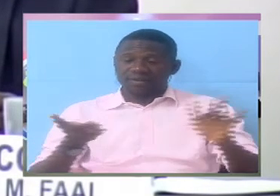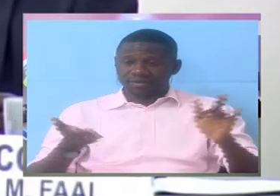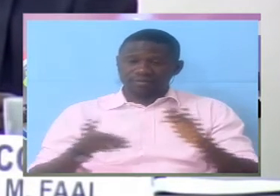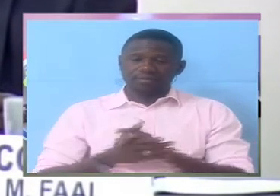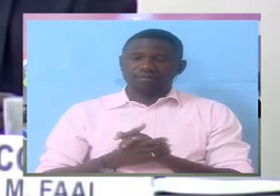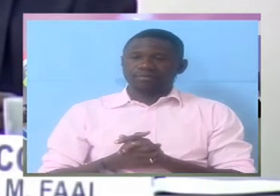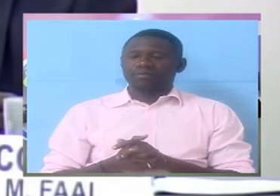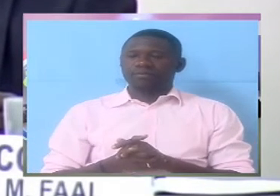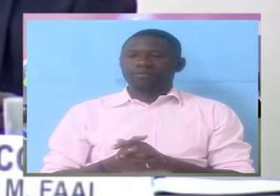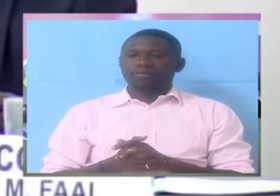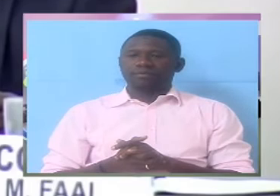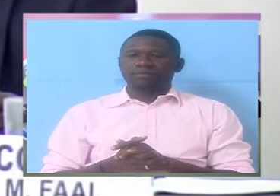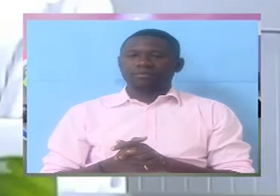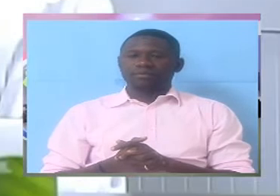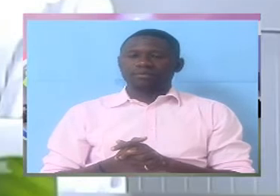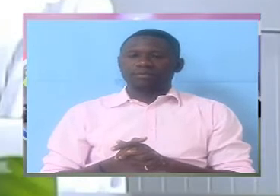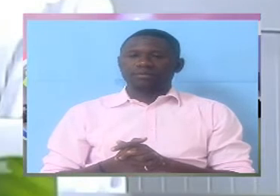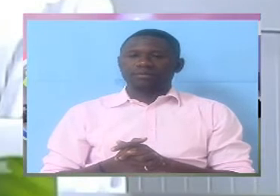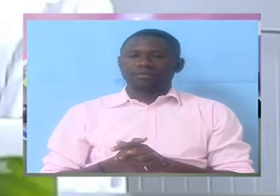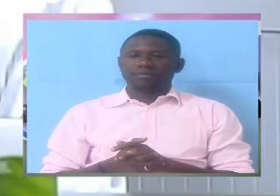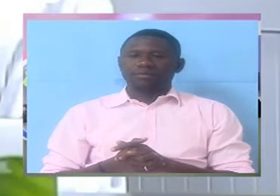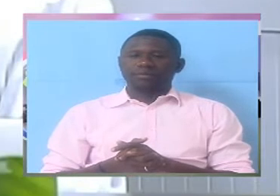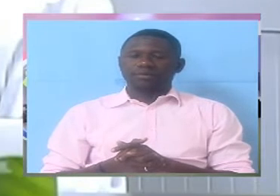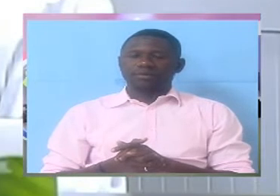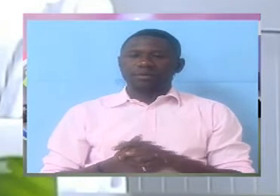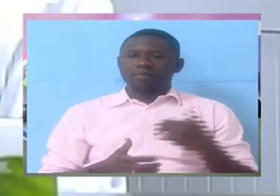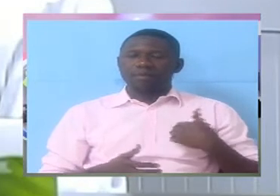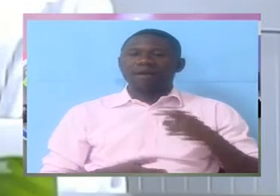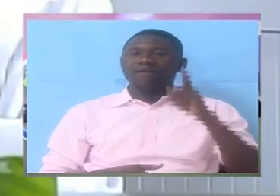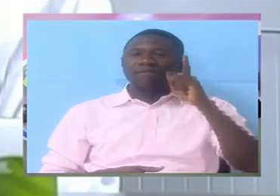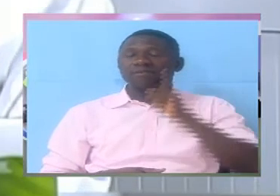He was asked, did he know